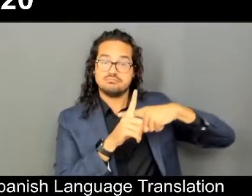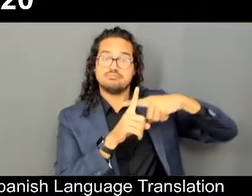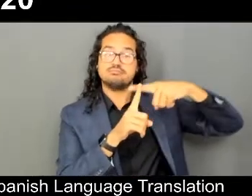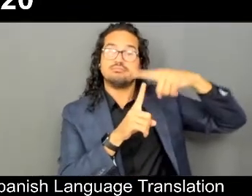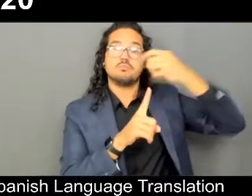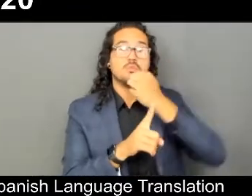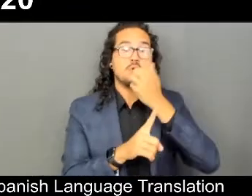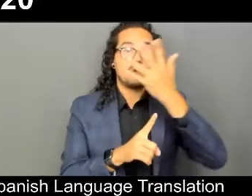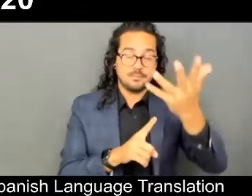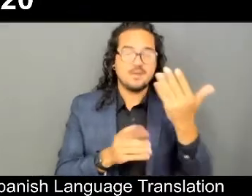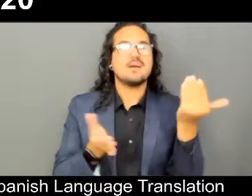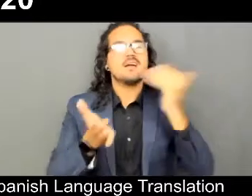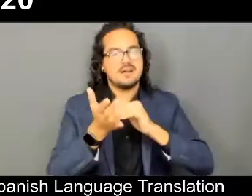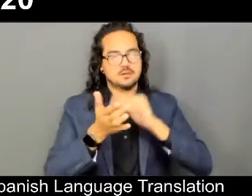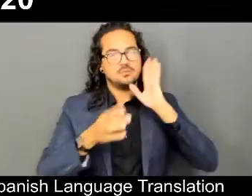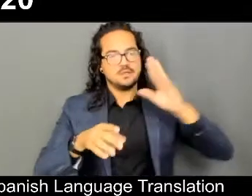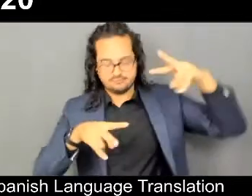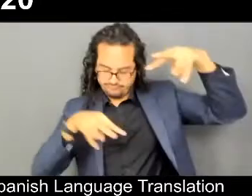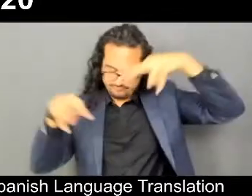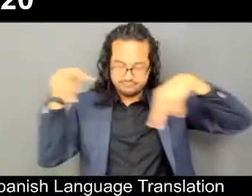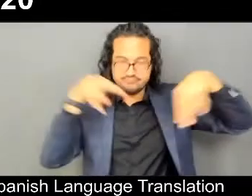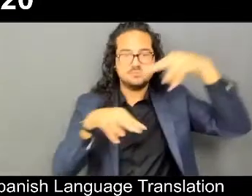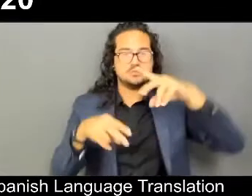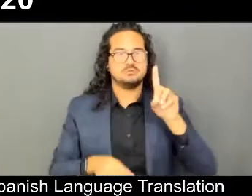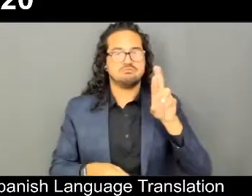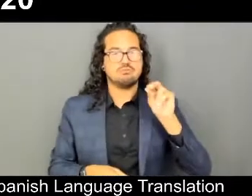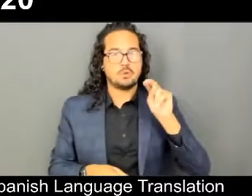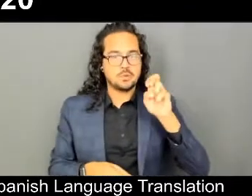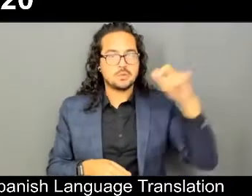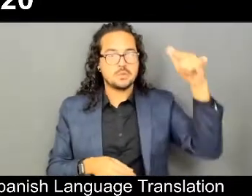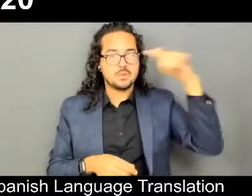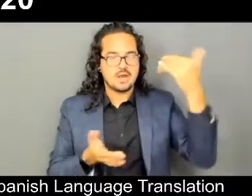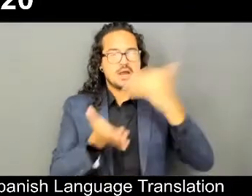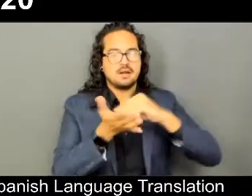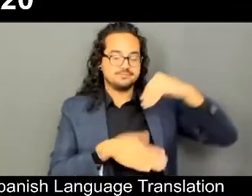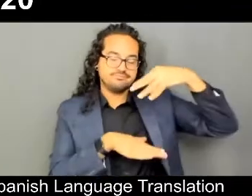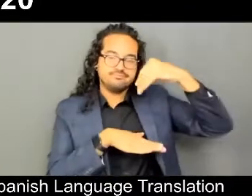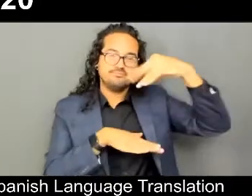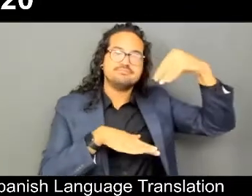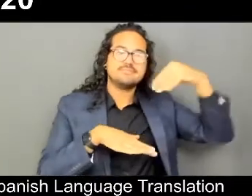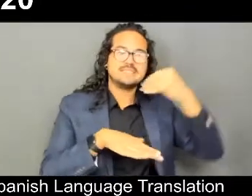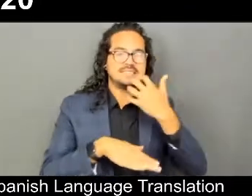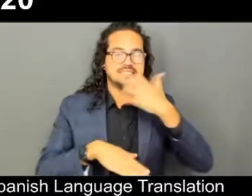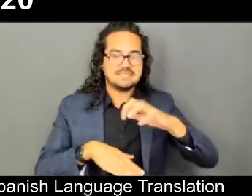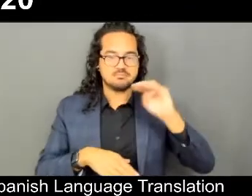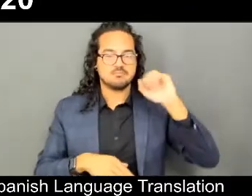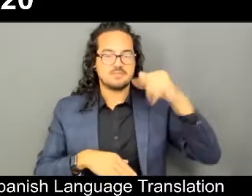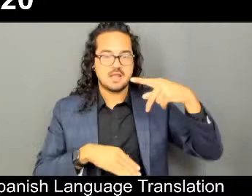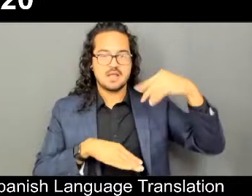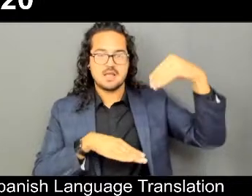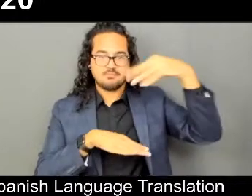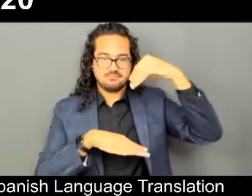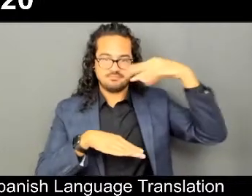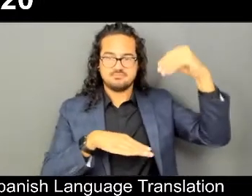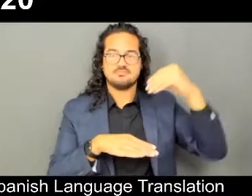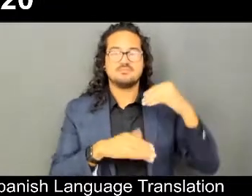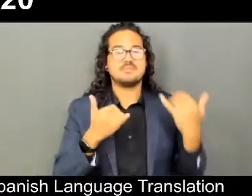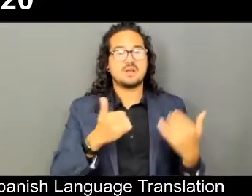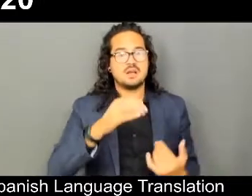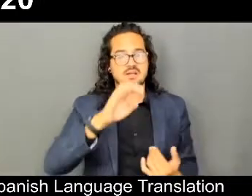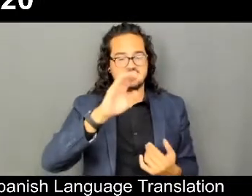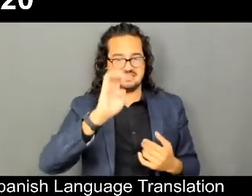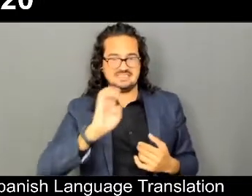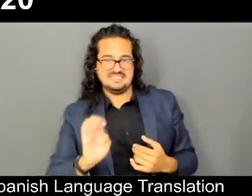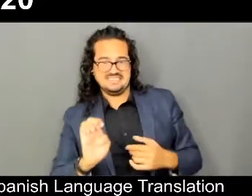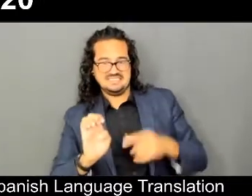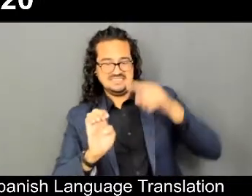this area basically on the east side of the fire and the east side of the fire and west of Bear Valley Trail, and really looking in